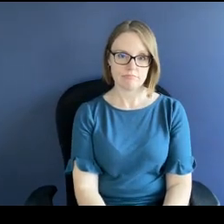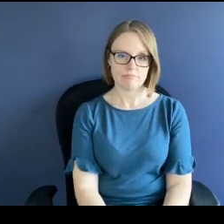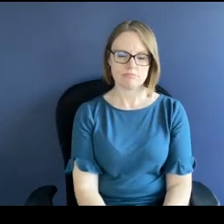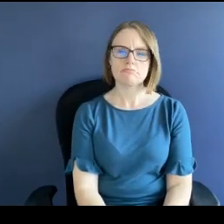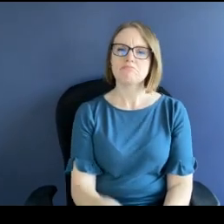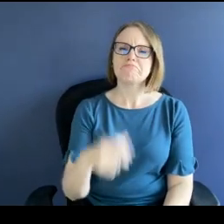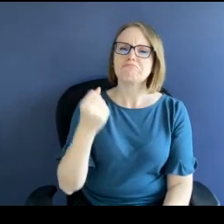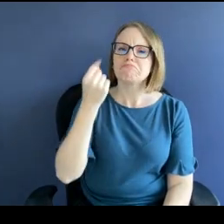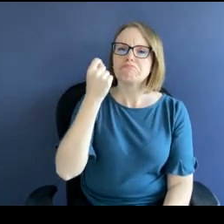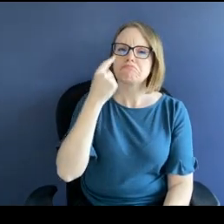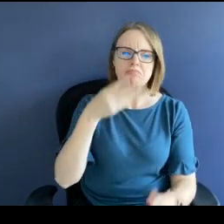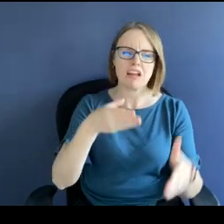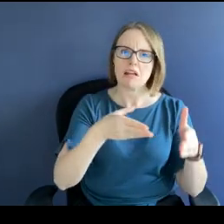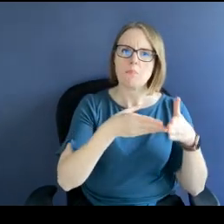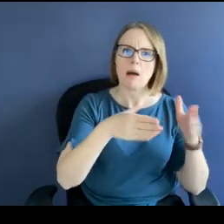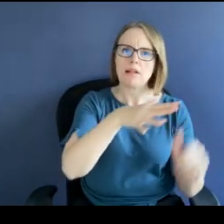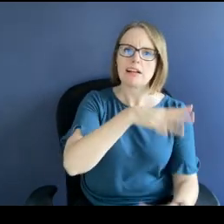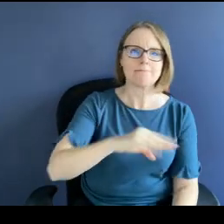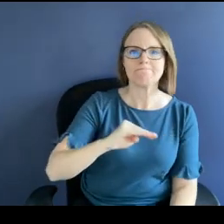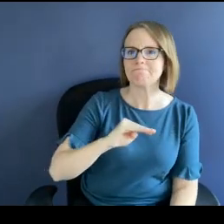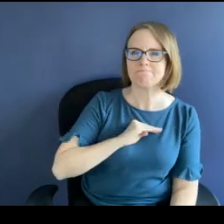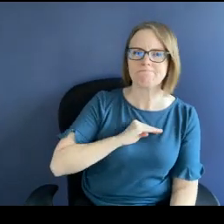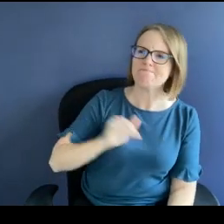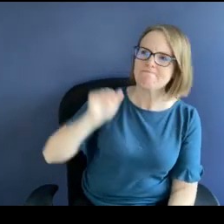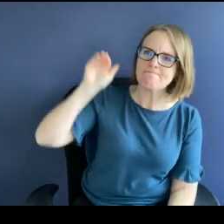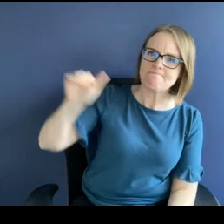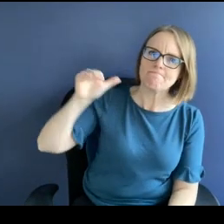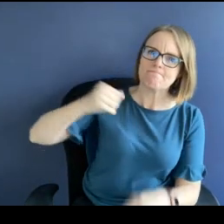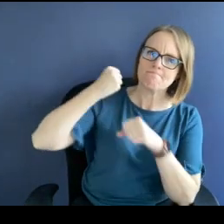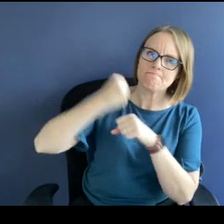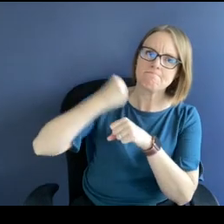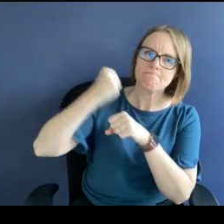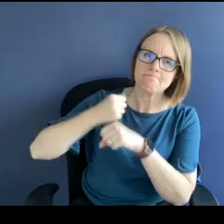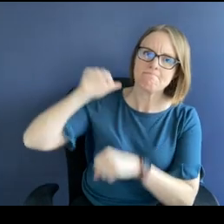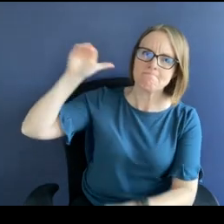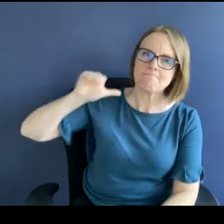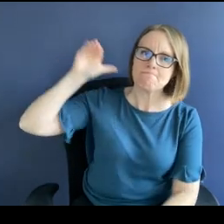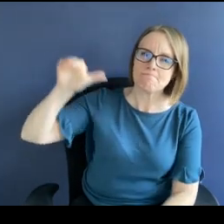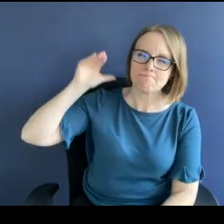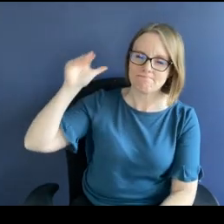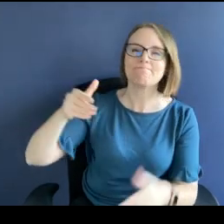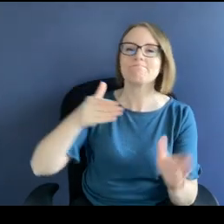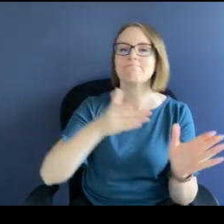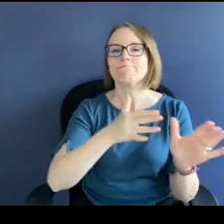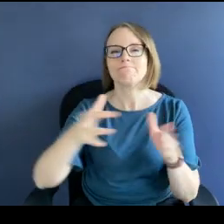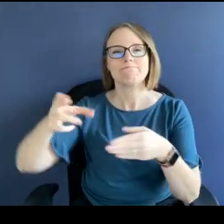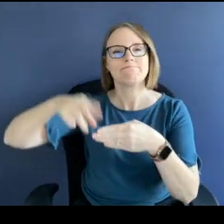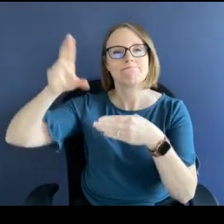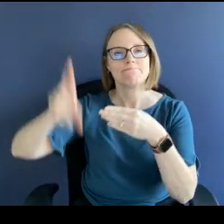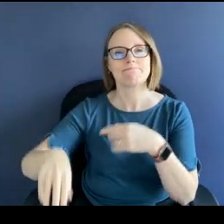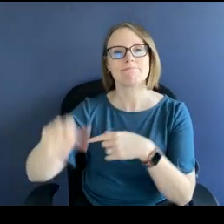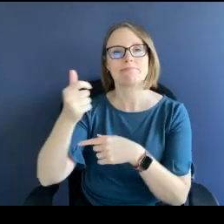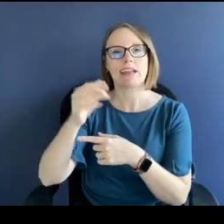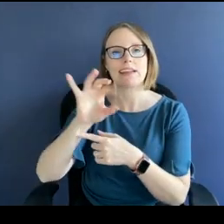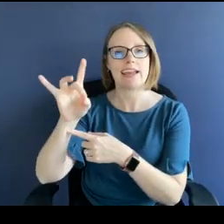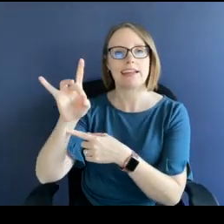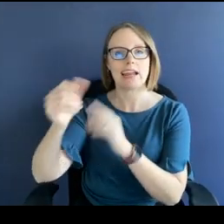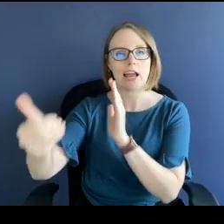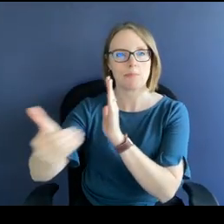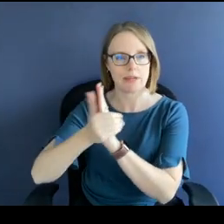Persistent public demand led to the 1988 amendment,